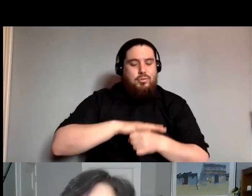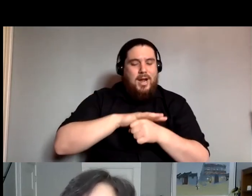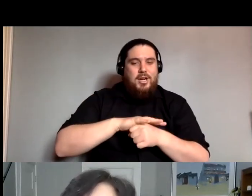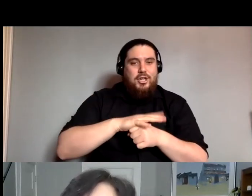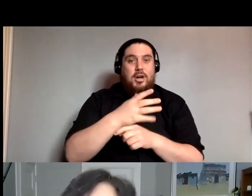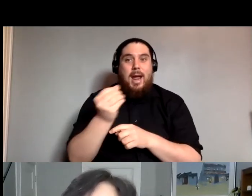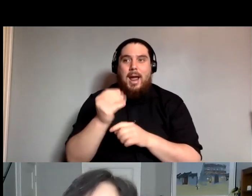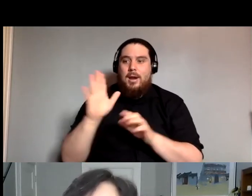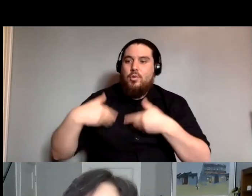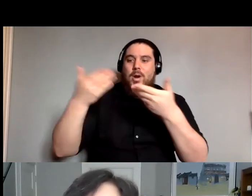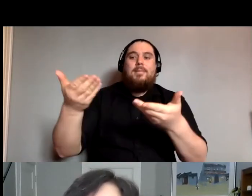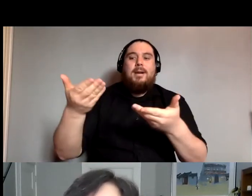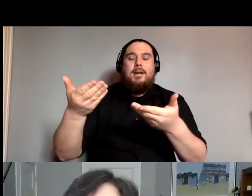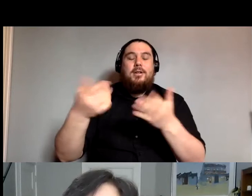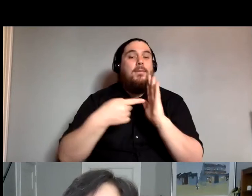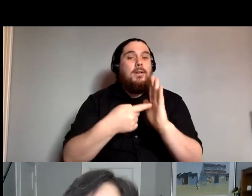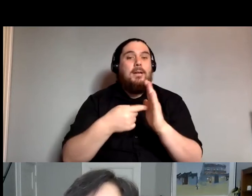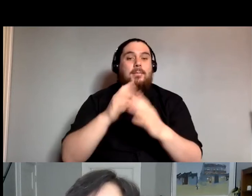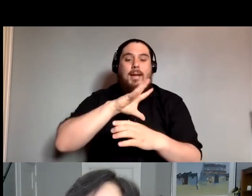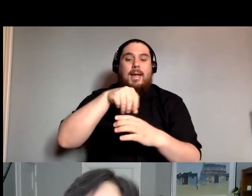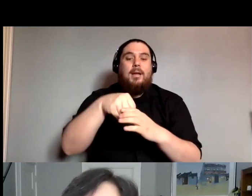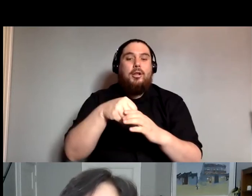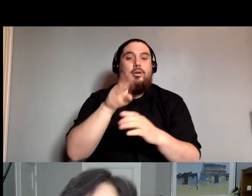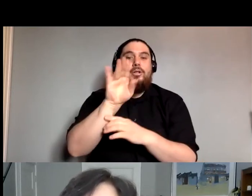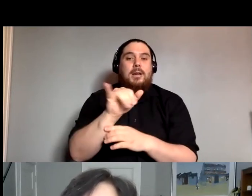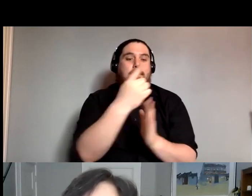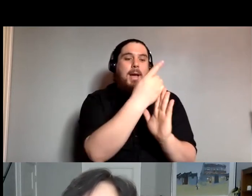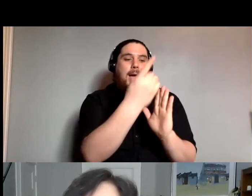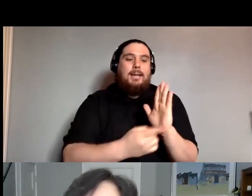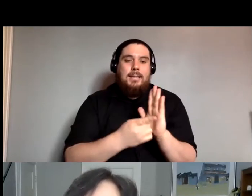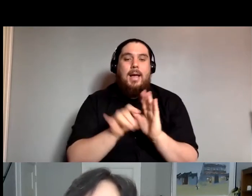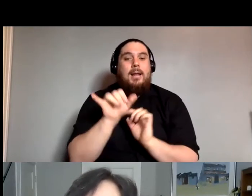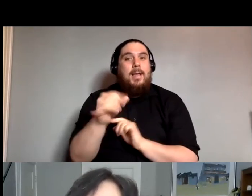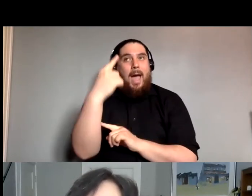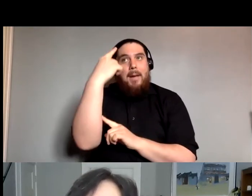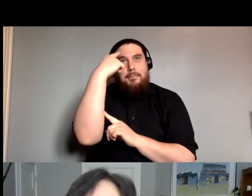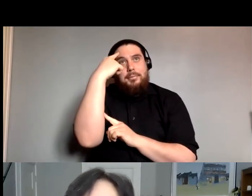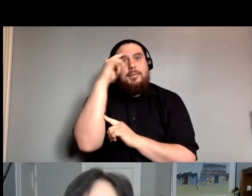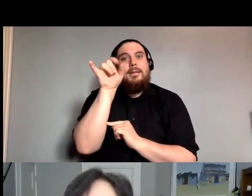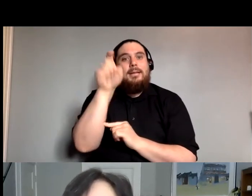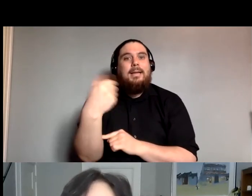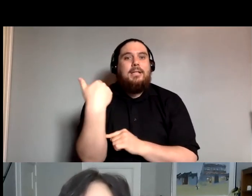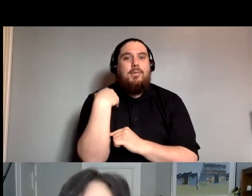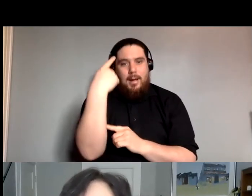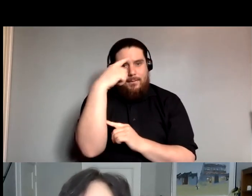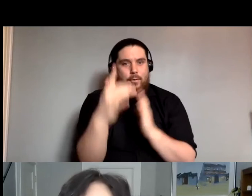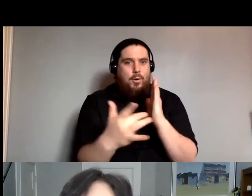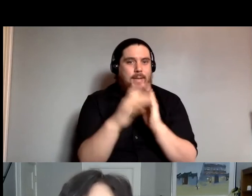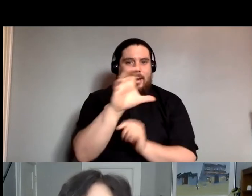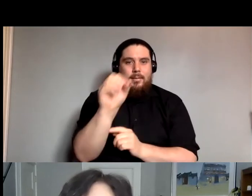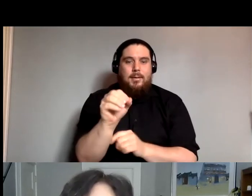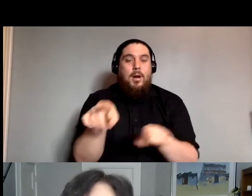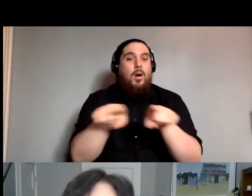serve up, for example, inclusion by design kind of methodology to these tech companies and involving